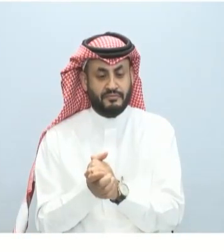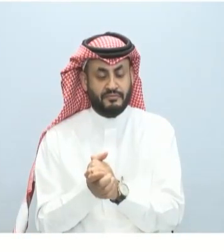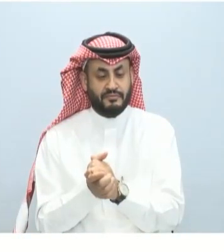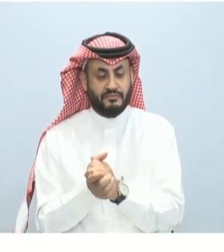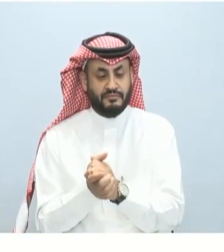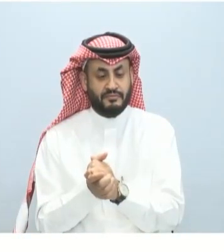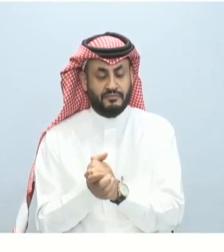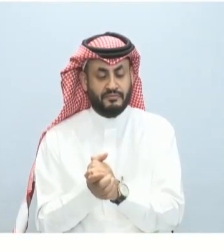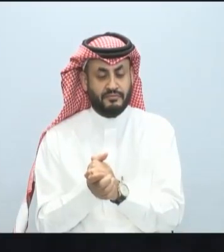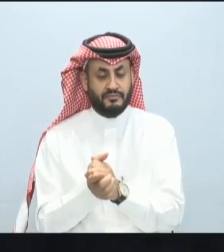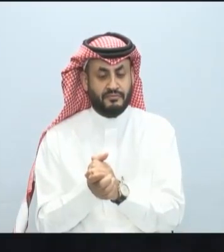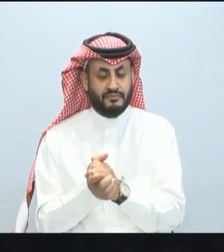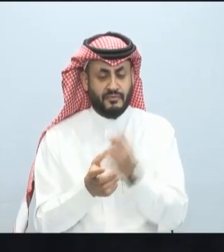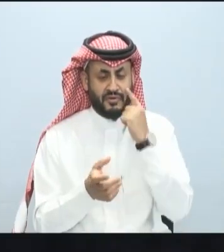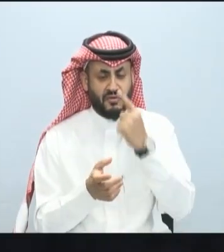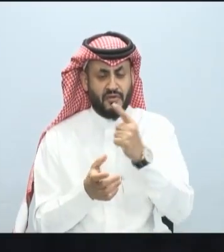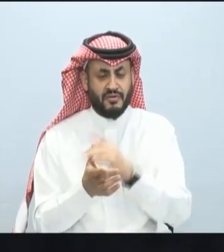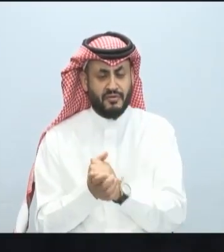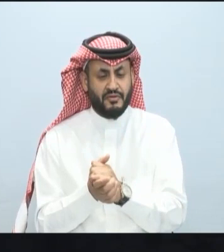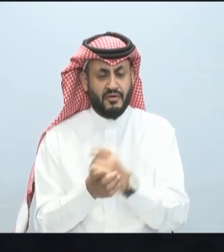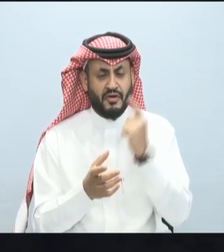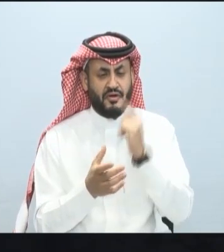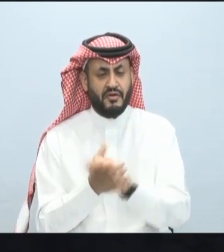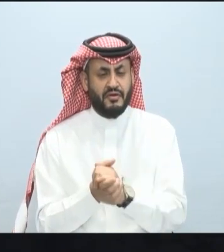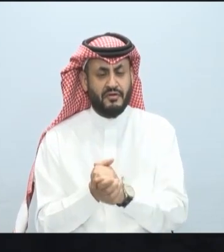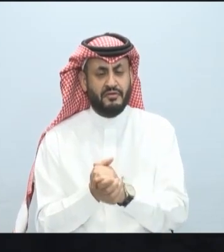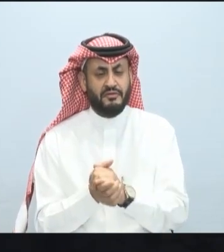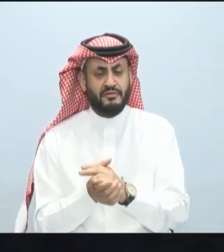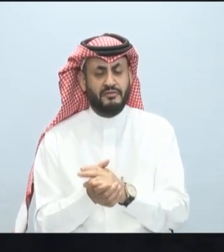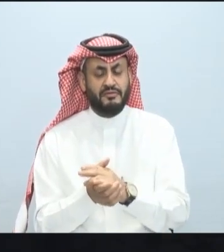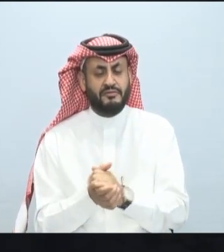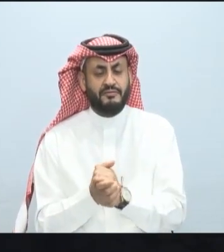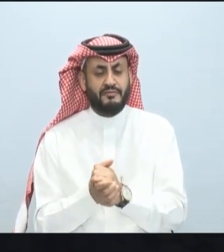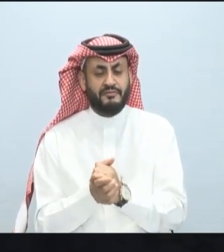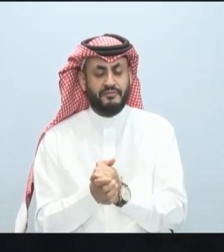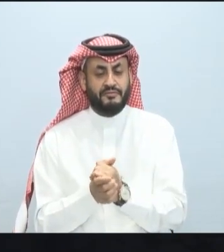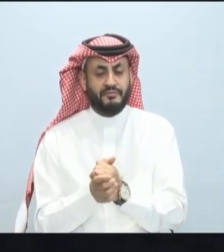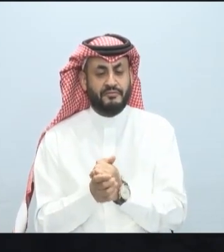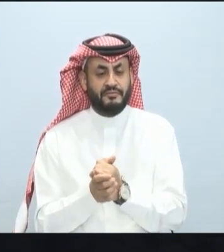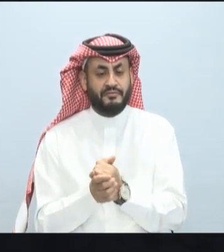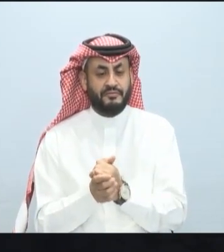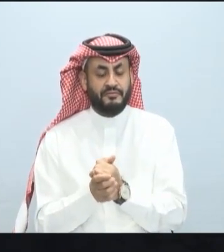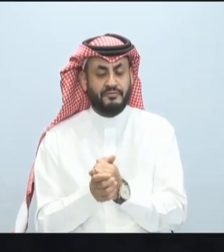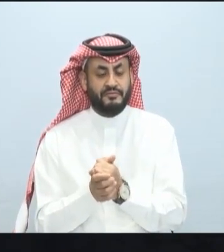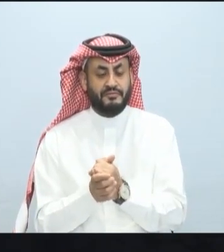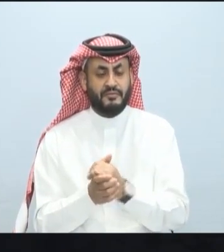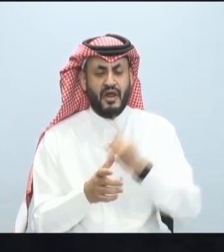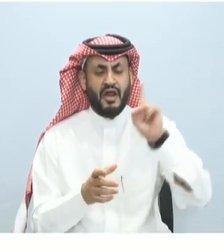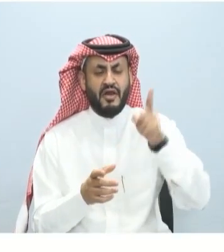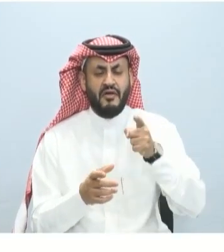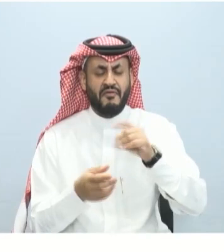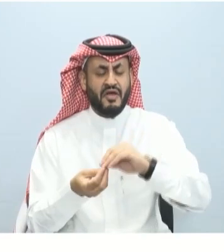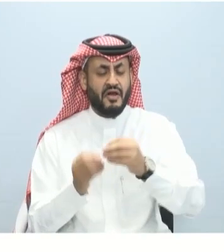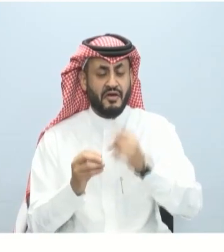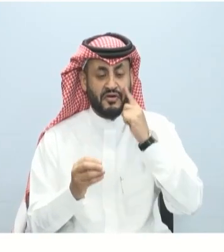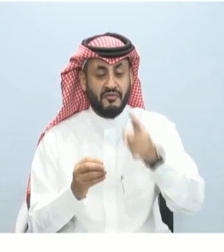Now you can see in the gray color here that this is going to be the second part of the main paragraph. We have